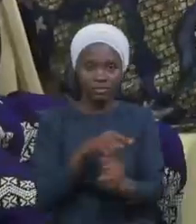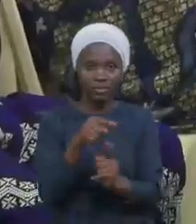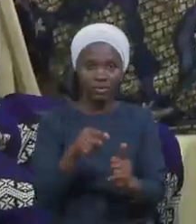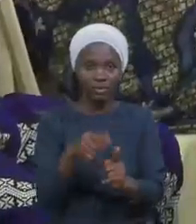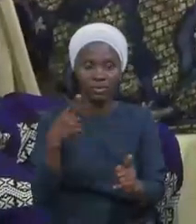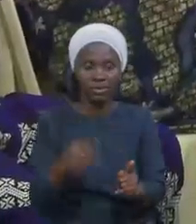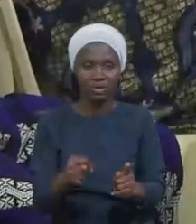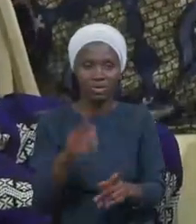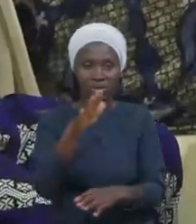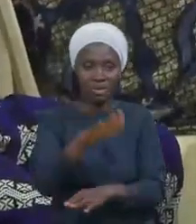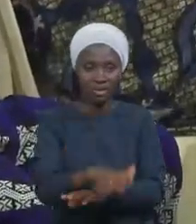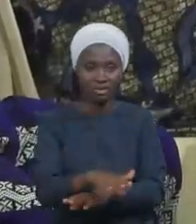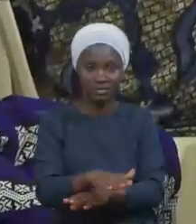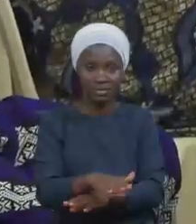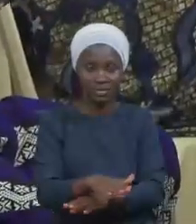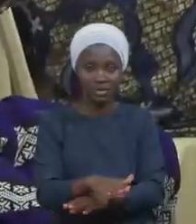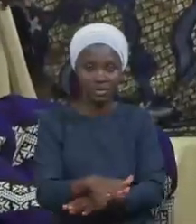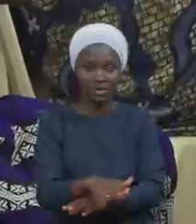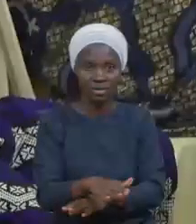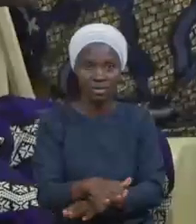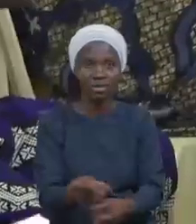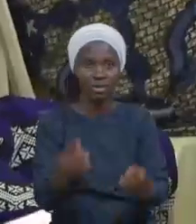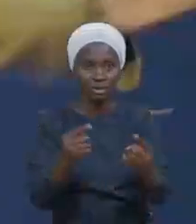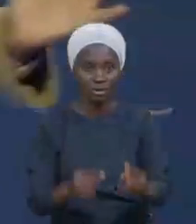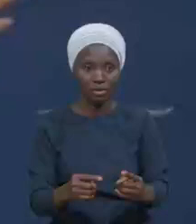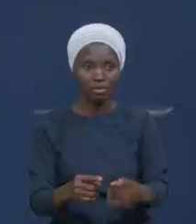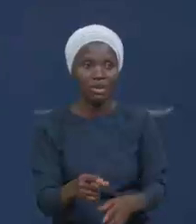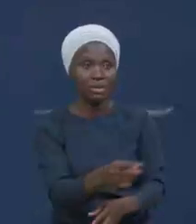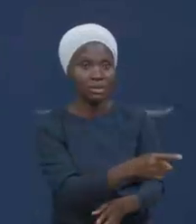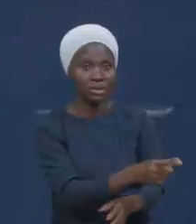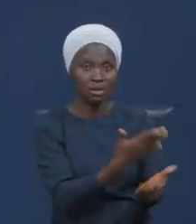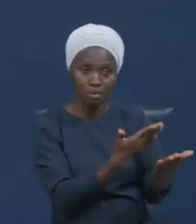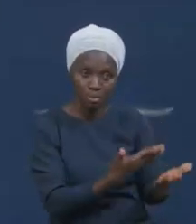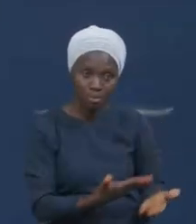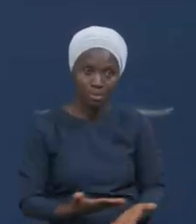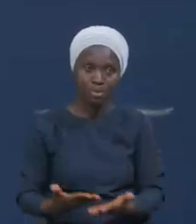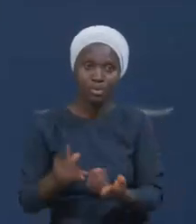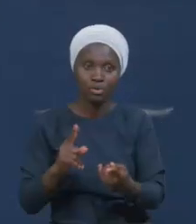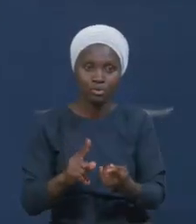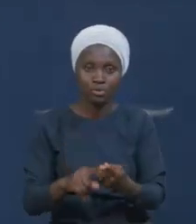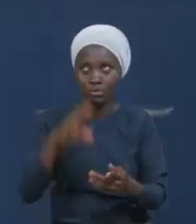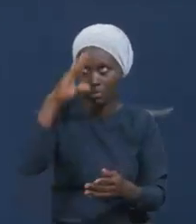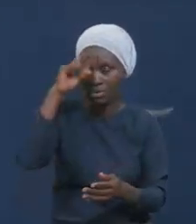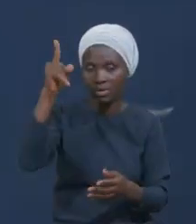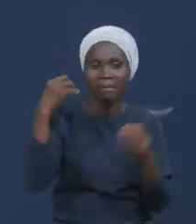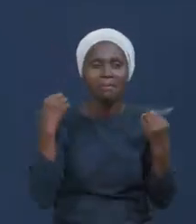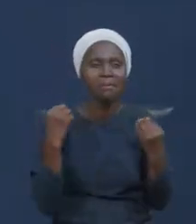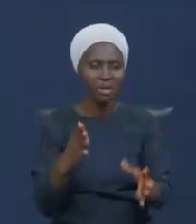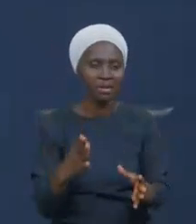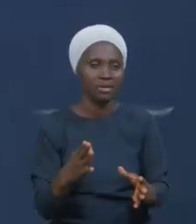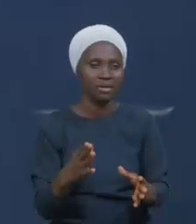the evening was come, they brought unto him many that